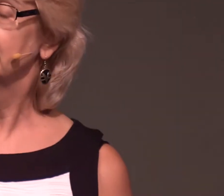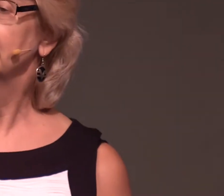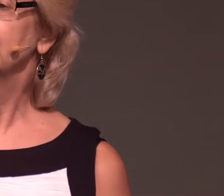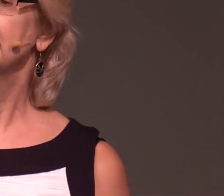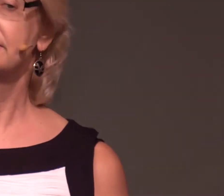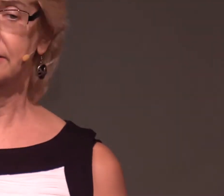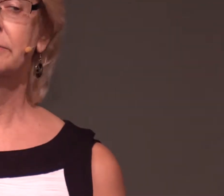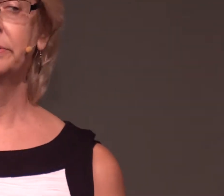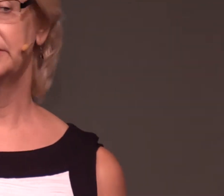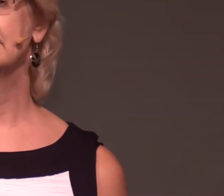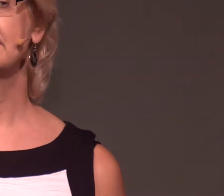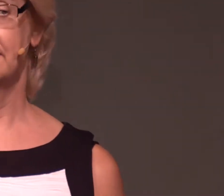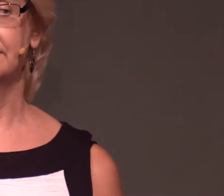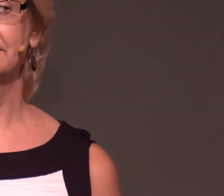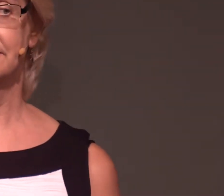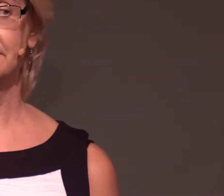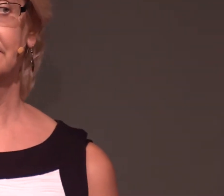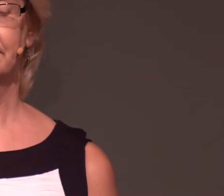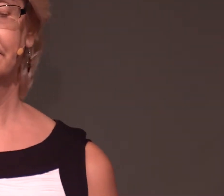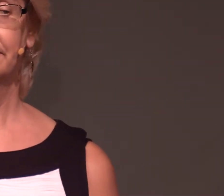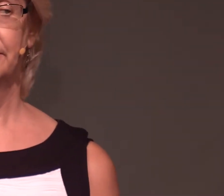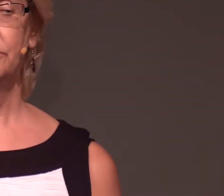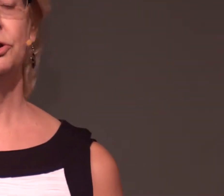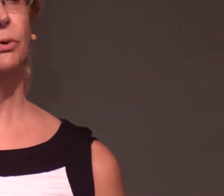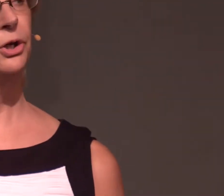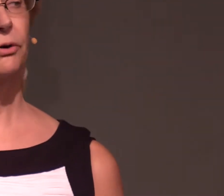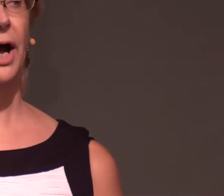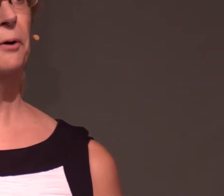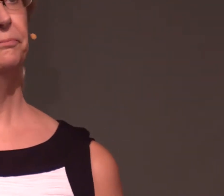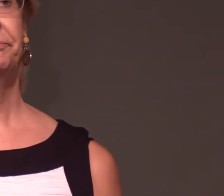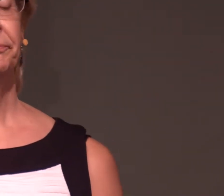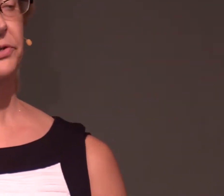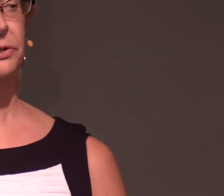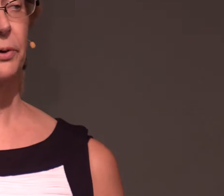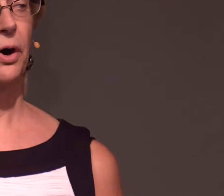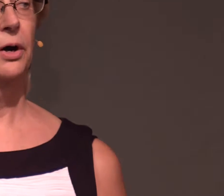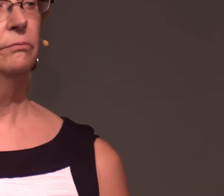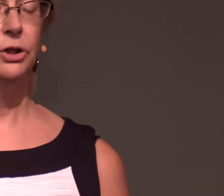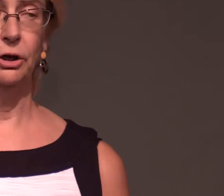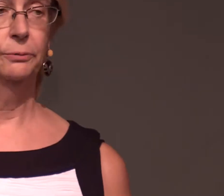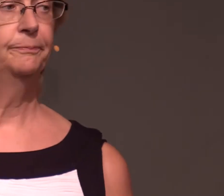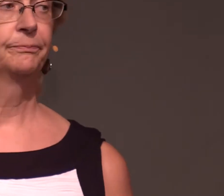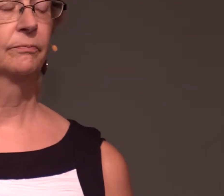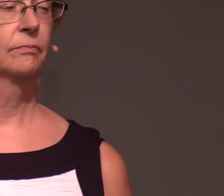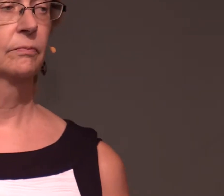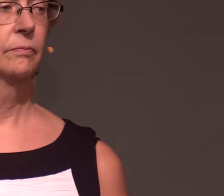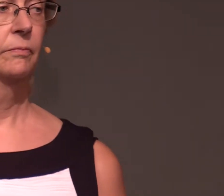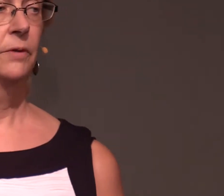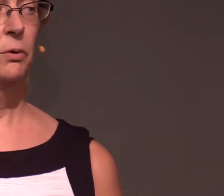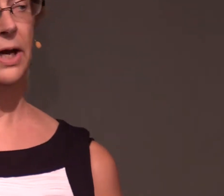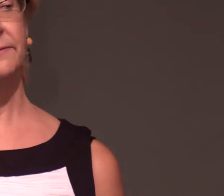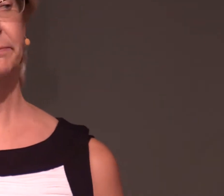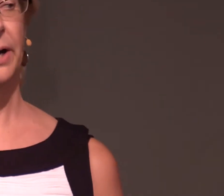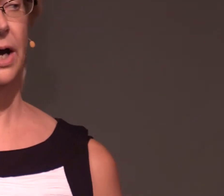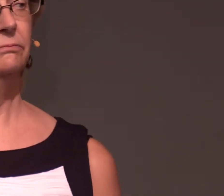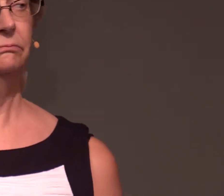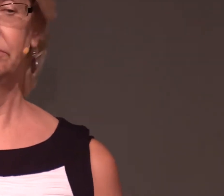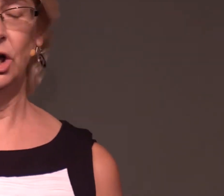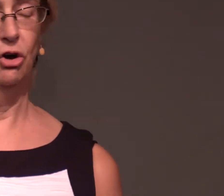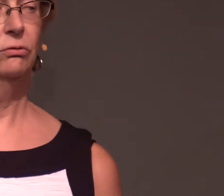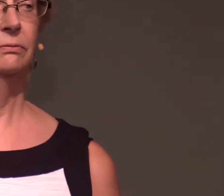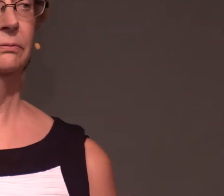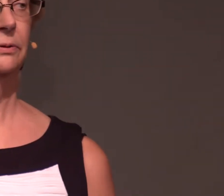no is a complete sentence. Do you want to go out to the bar? No. You want to have some